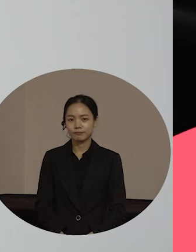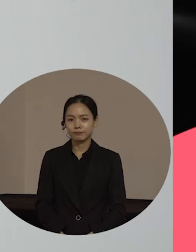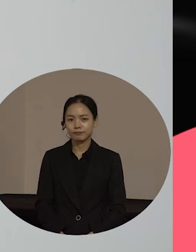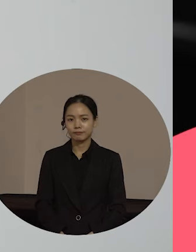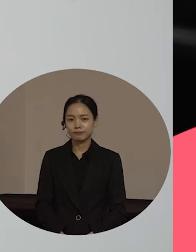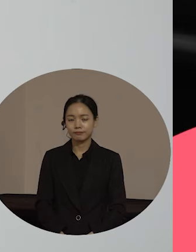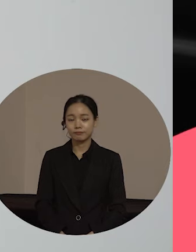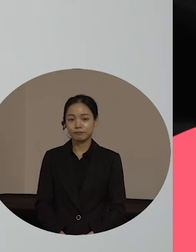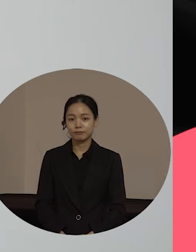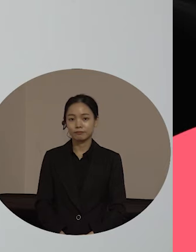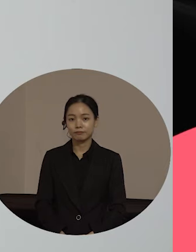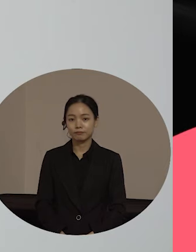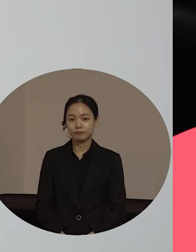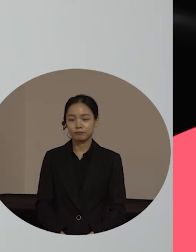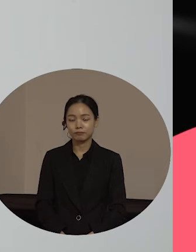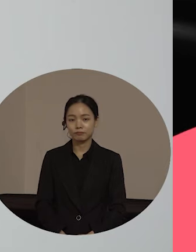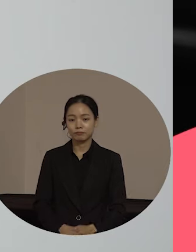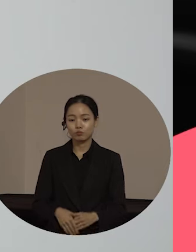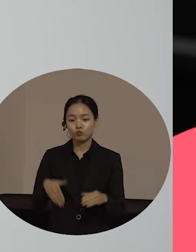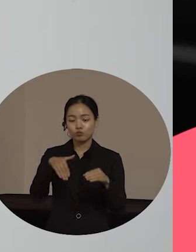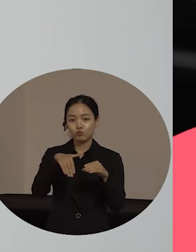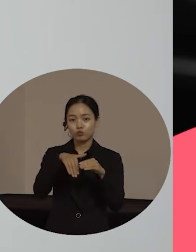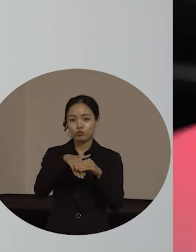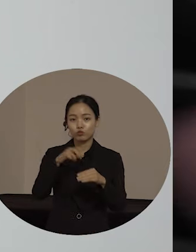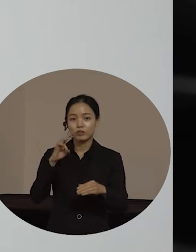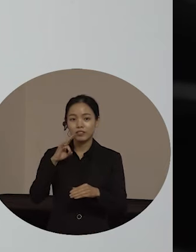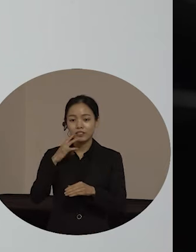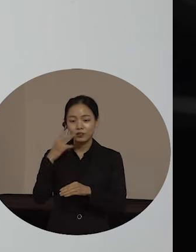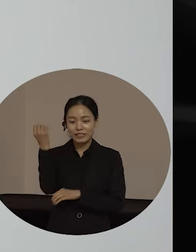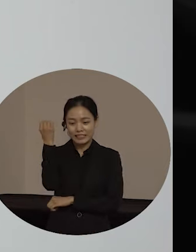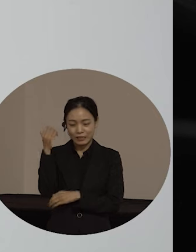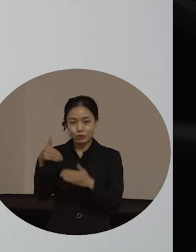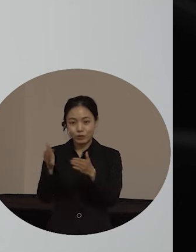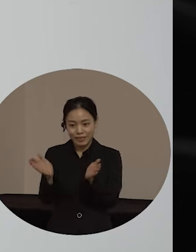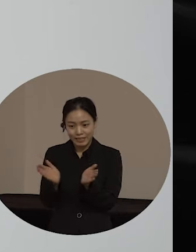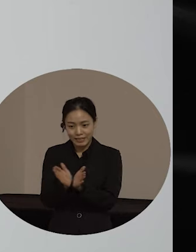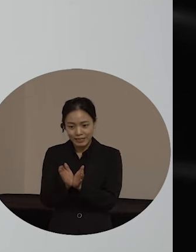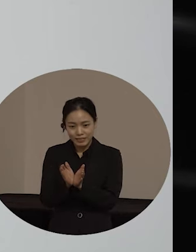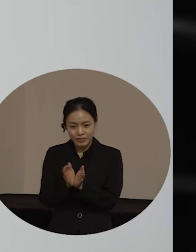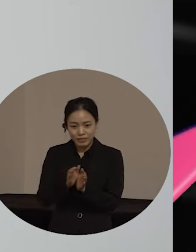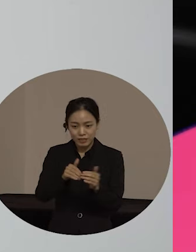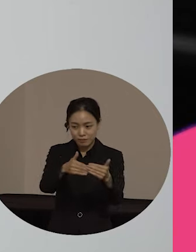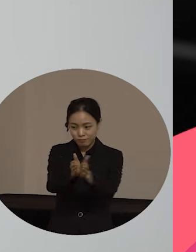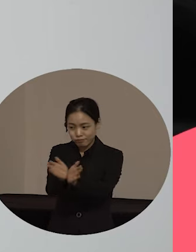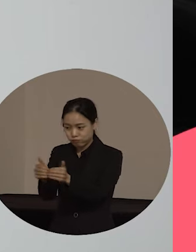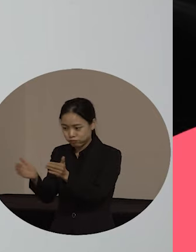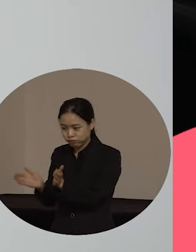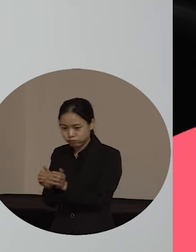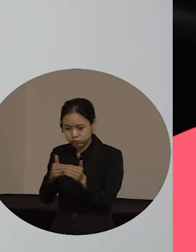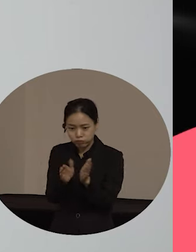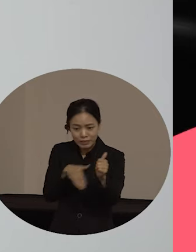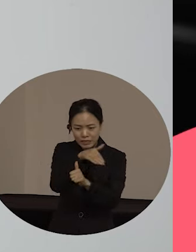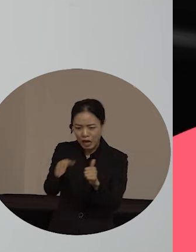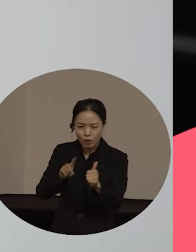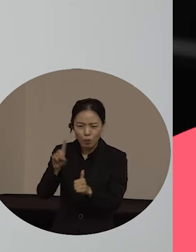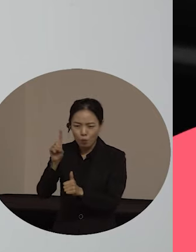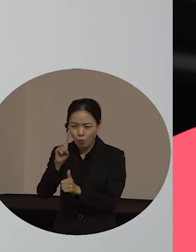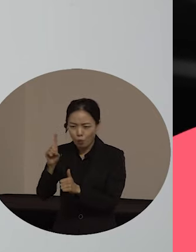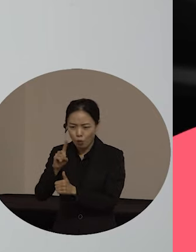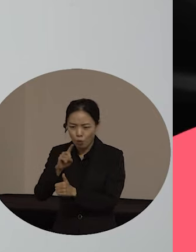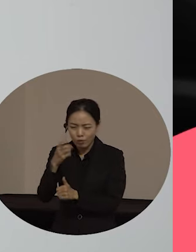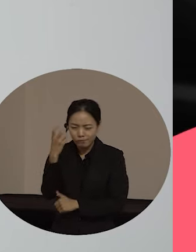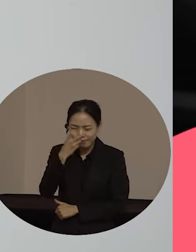the cultural creative industry, and we created, it's involved the 12